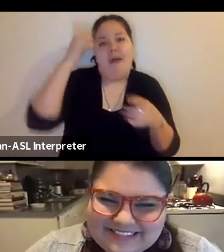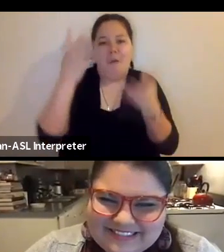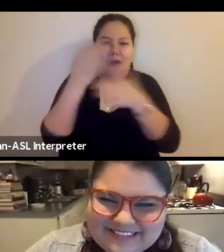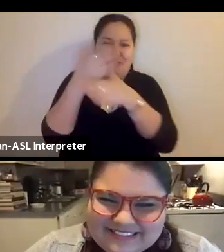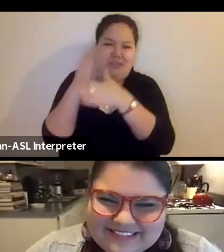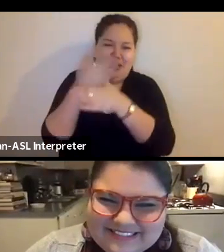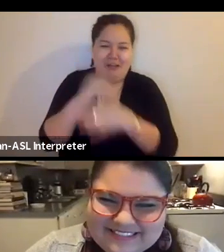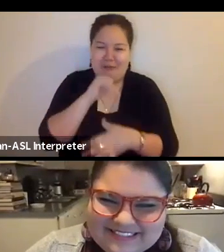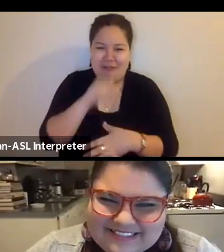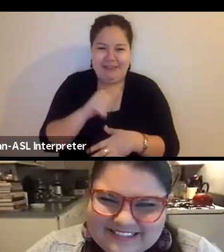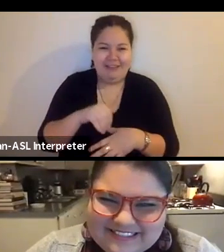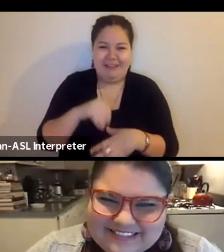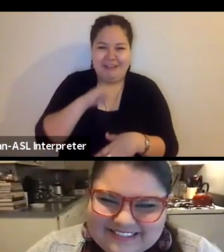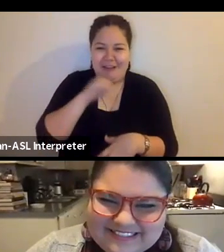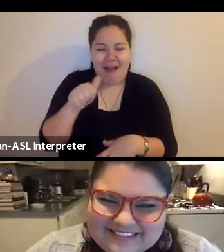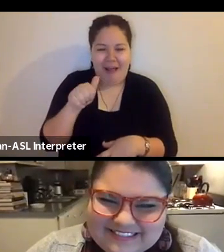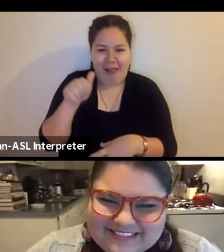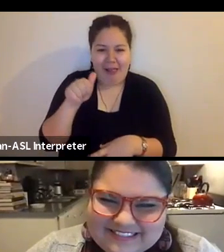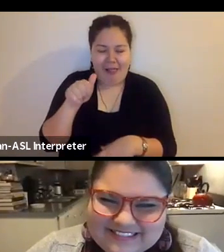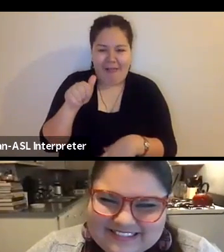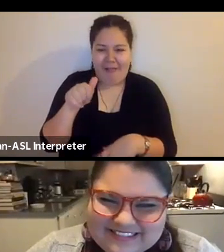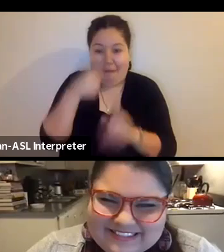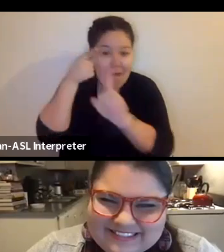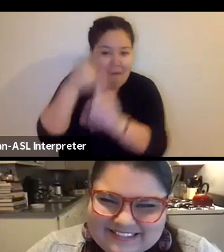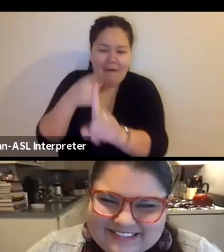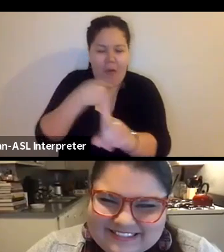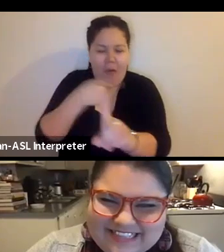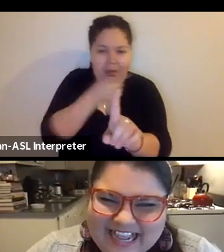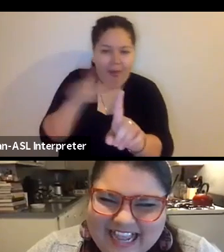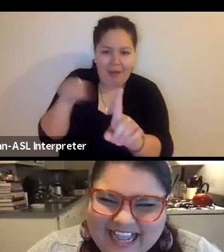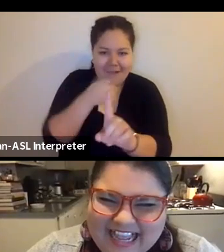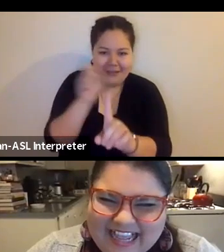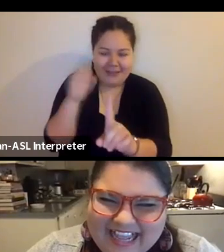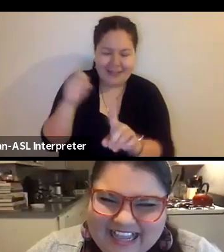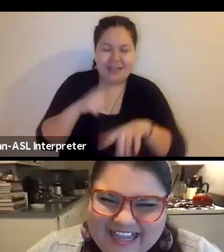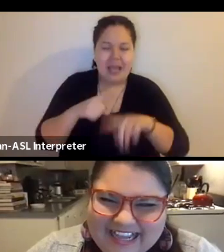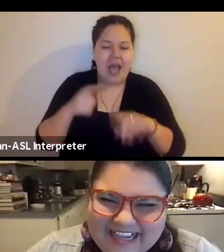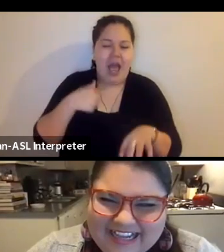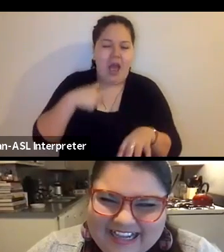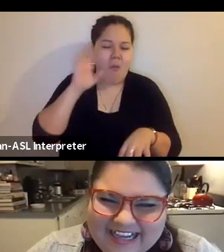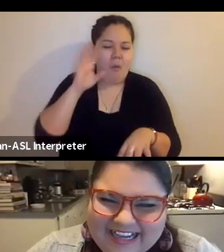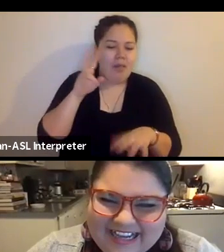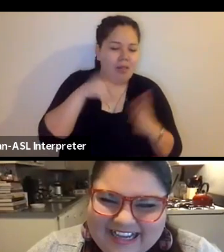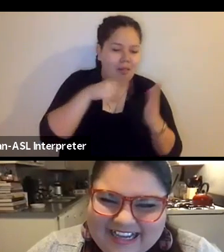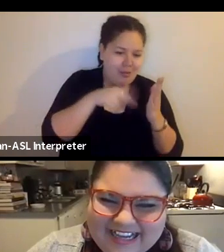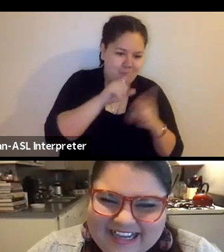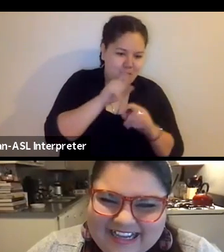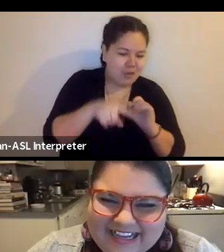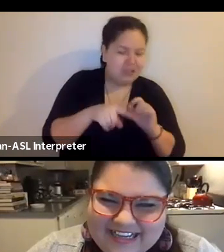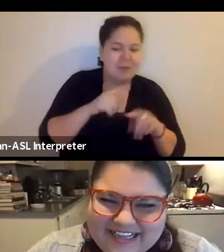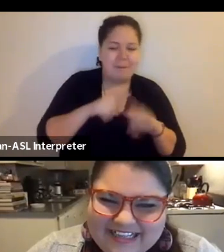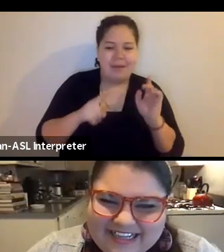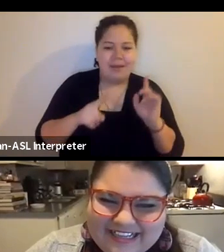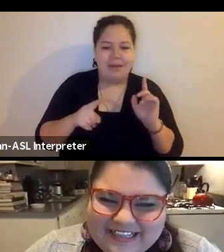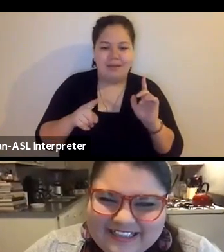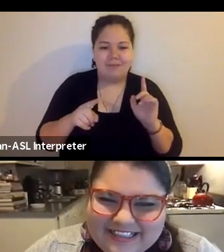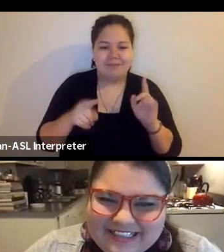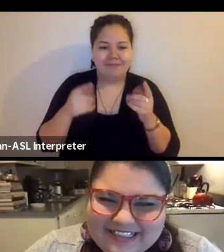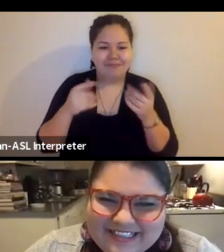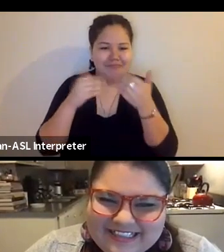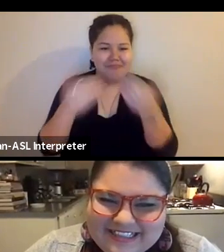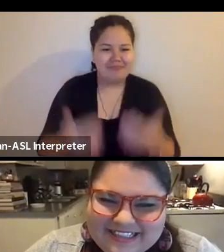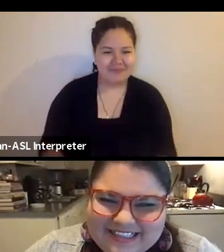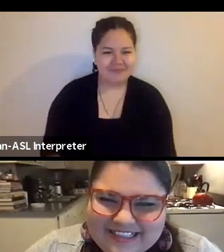It's not steak dinner. So I'll come back, but I'll just mute me for a minute so we can look. I love